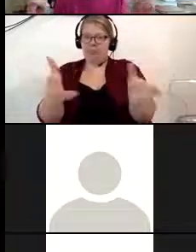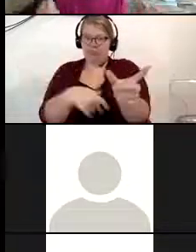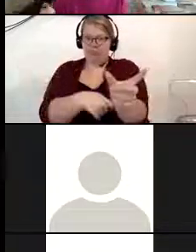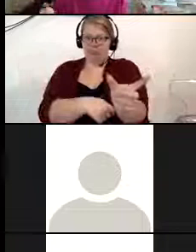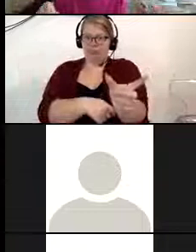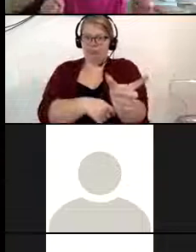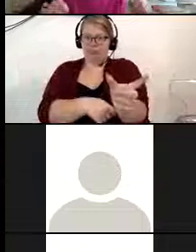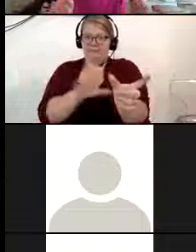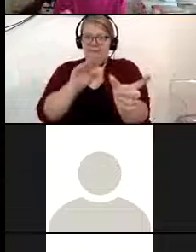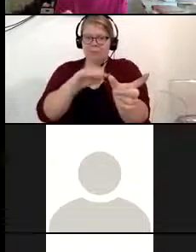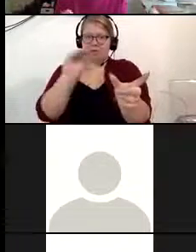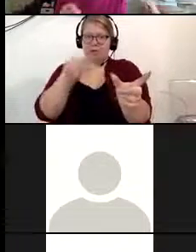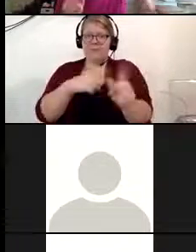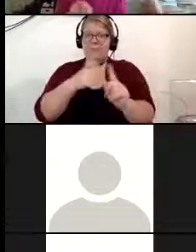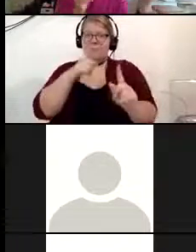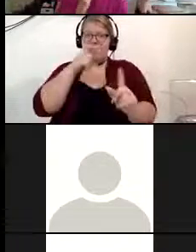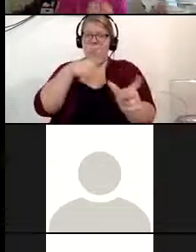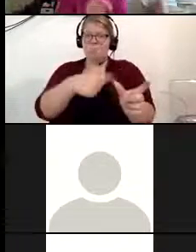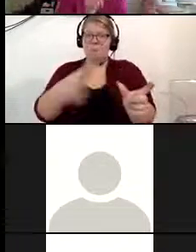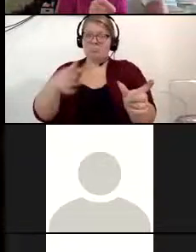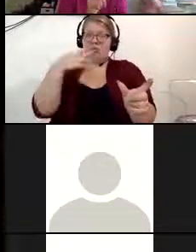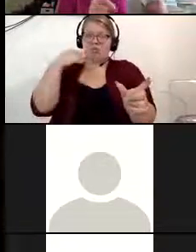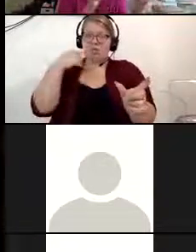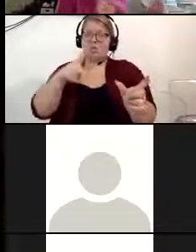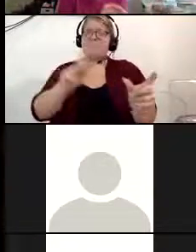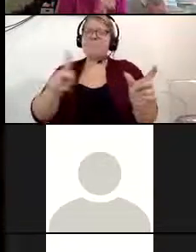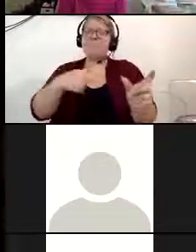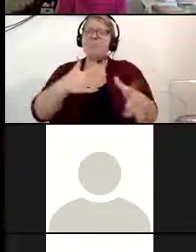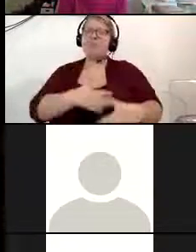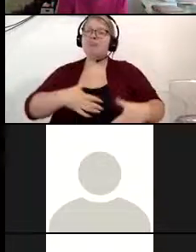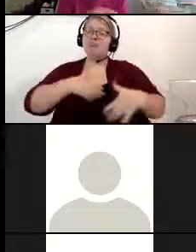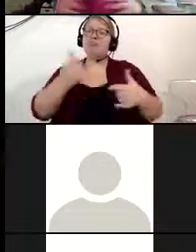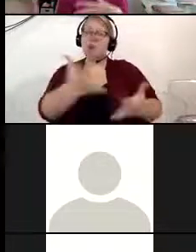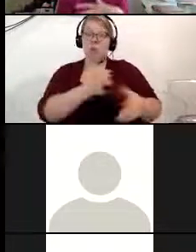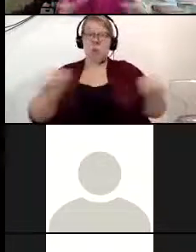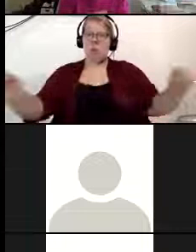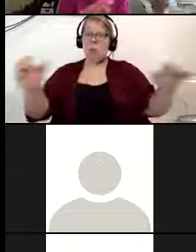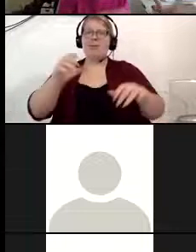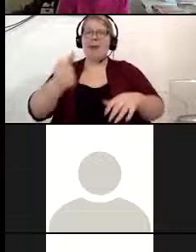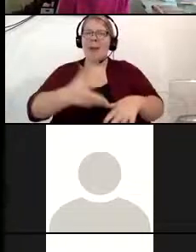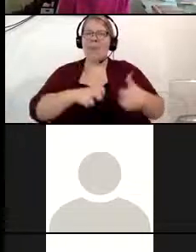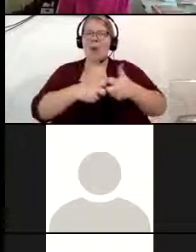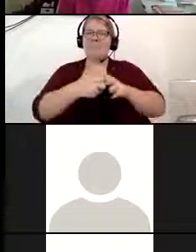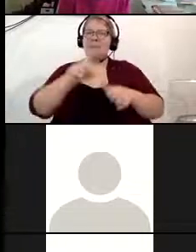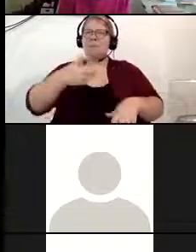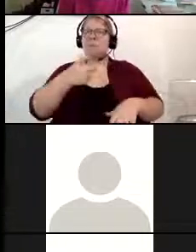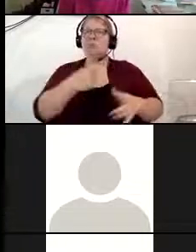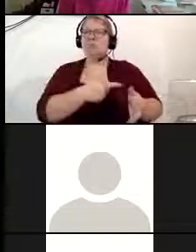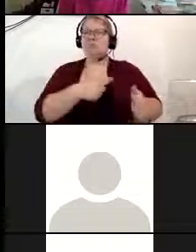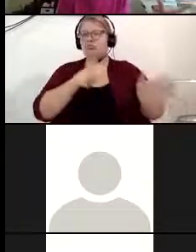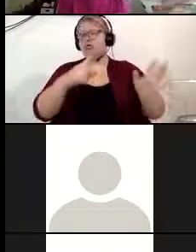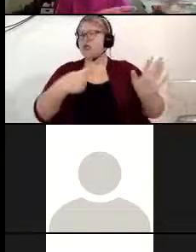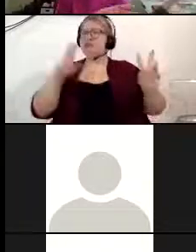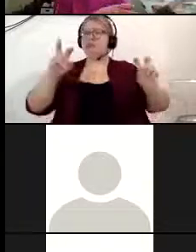were experienced by people who had no indication of a gambling problem, defined as recreational